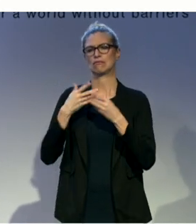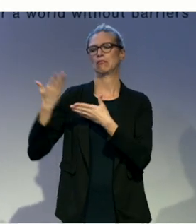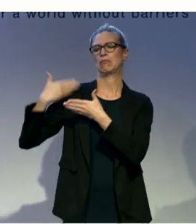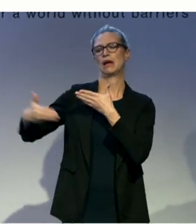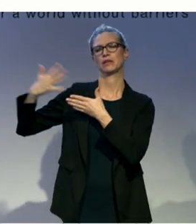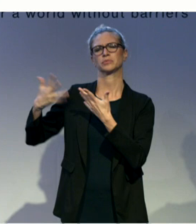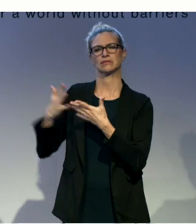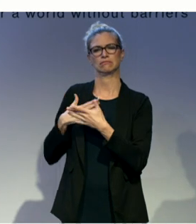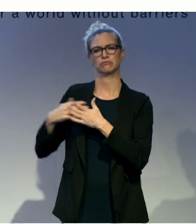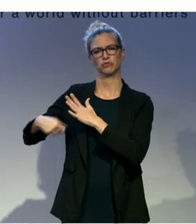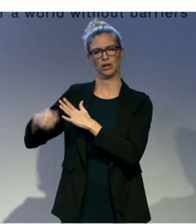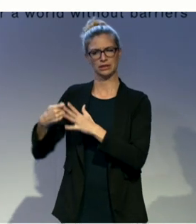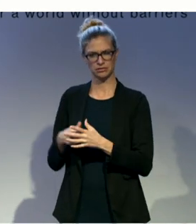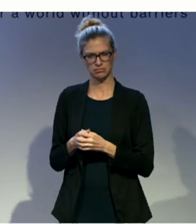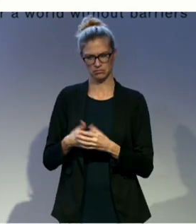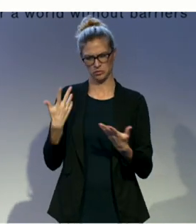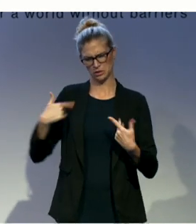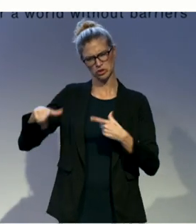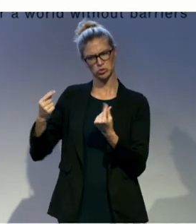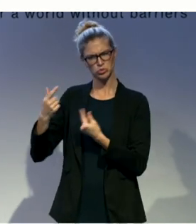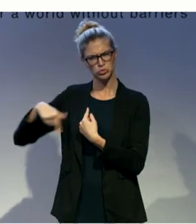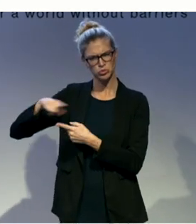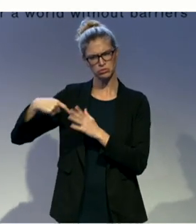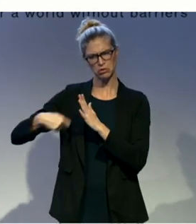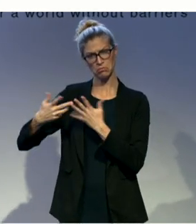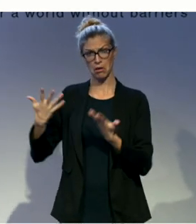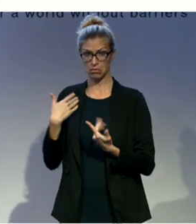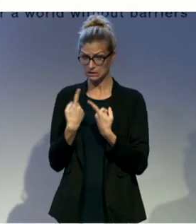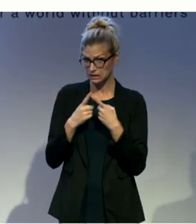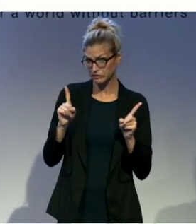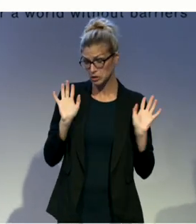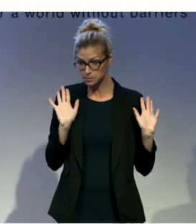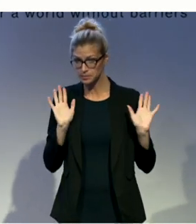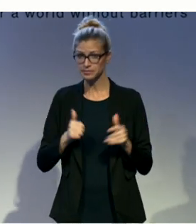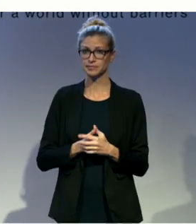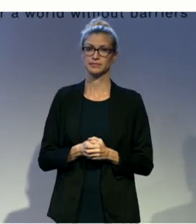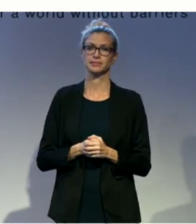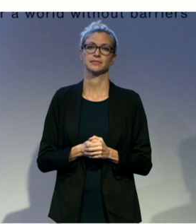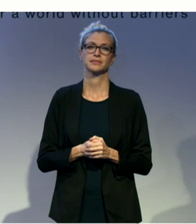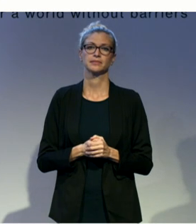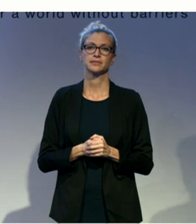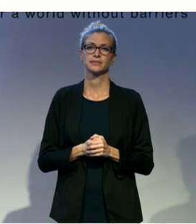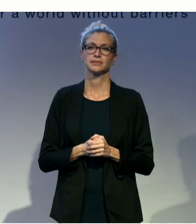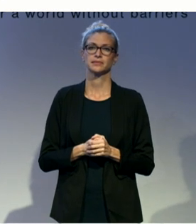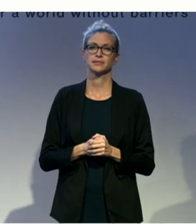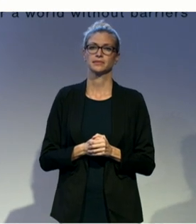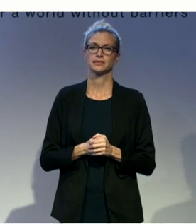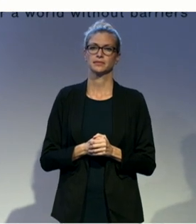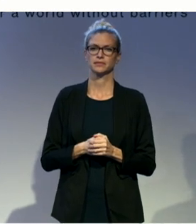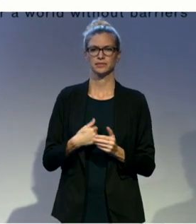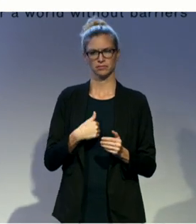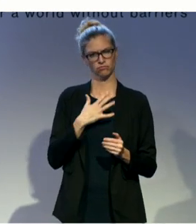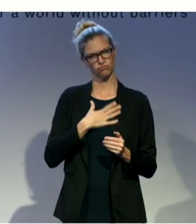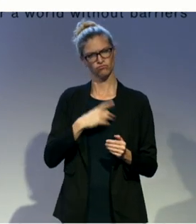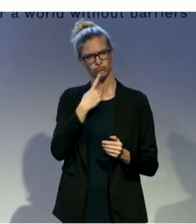how what we are doing is different, and then I will share with you some of our